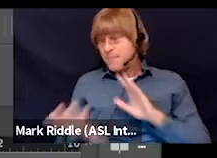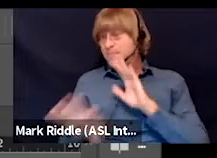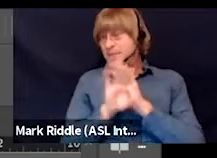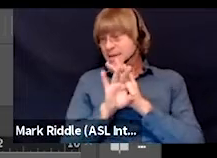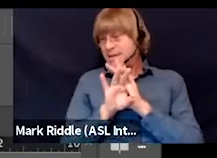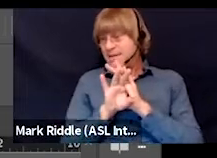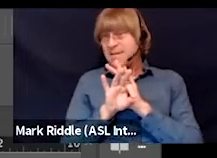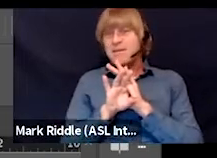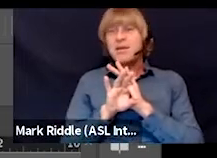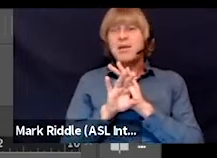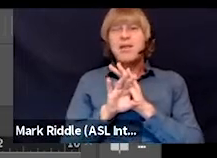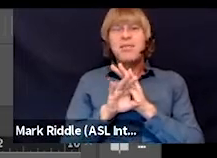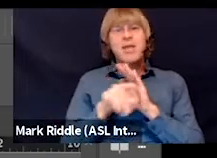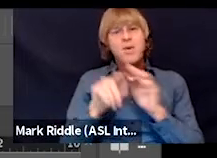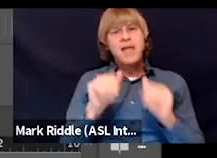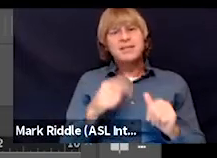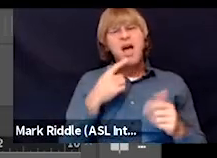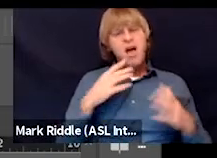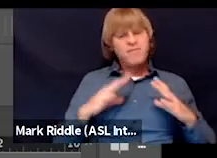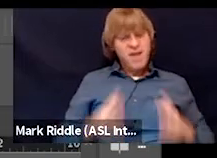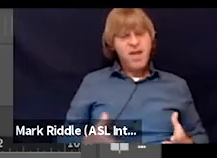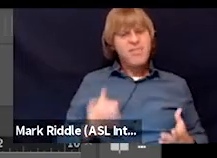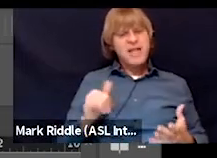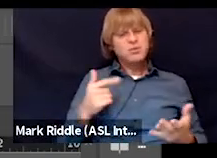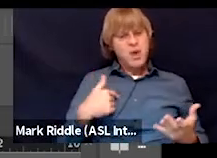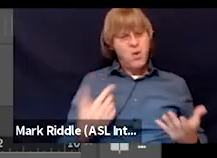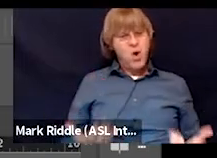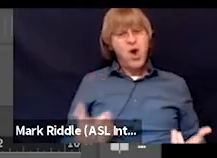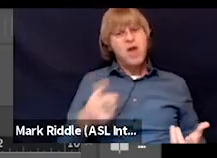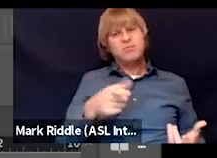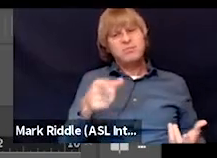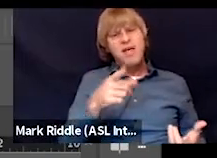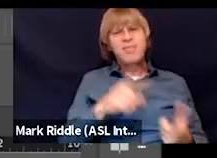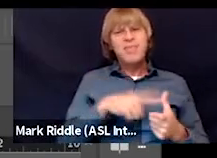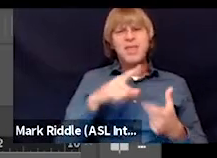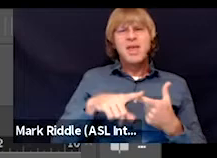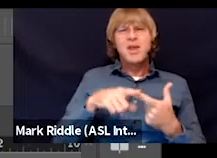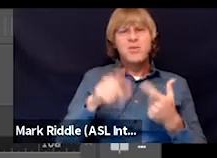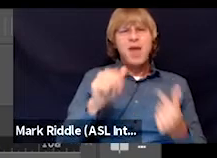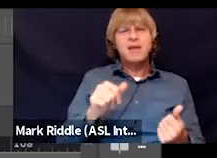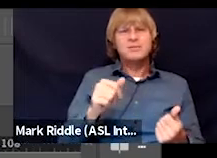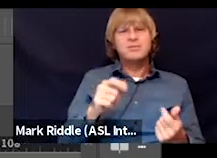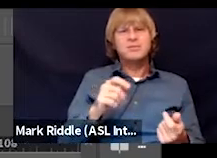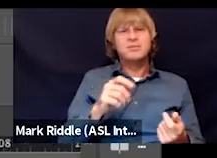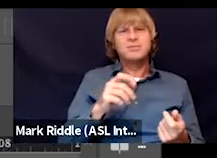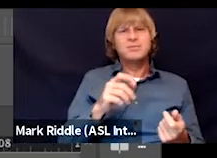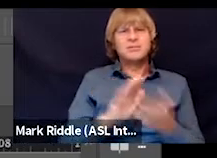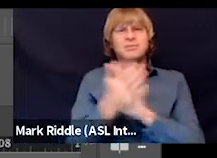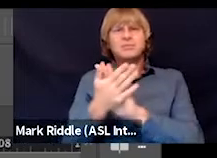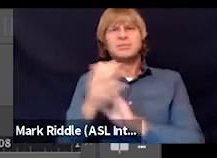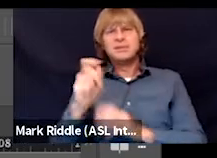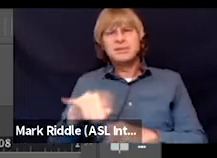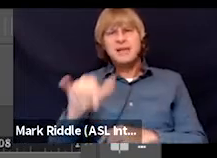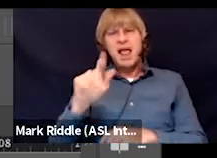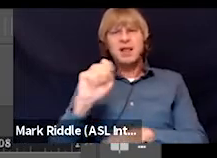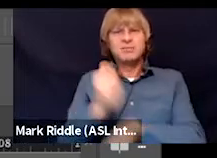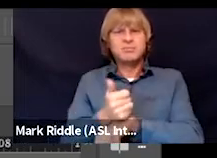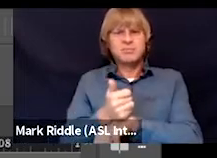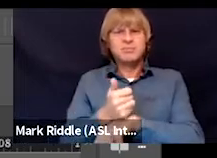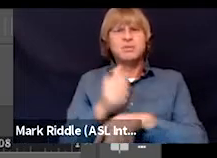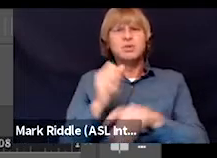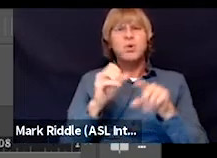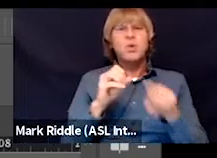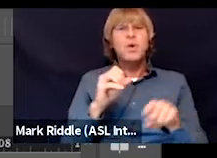something, you can say, yeah, that's what I want. And then you can turn that into a style. So